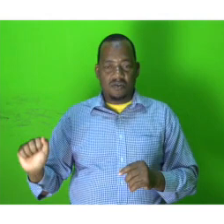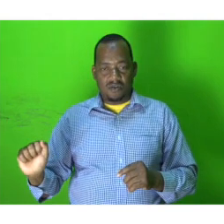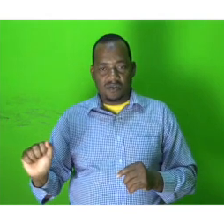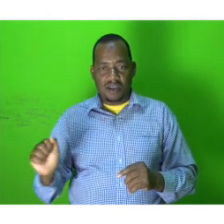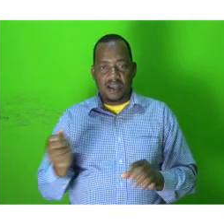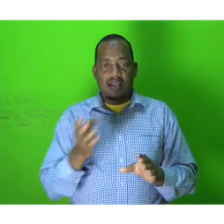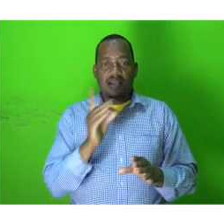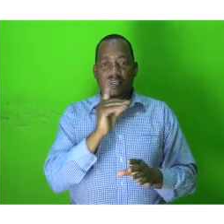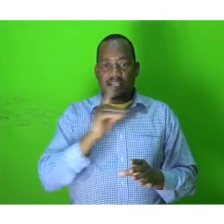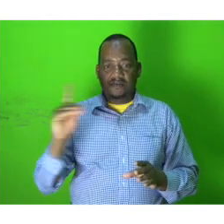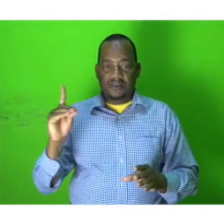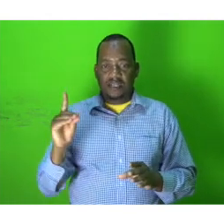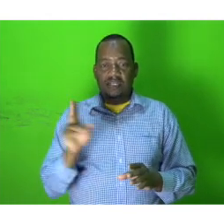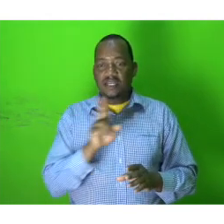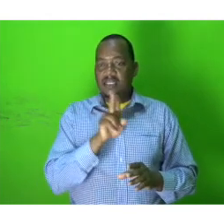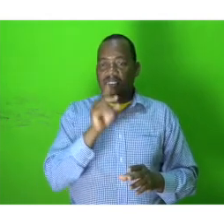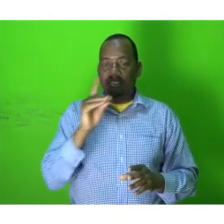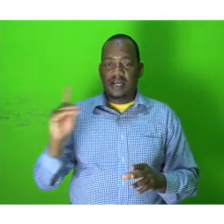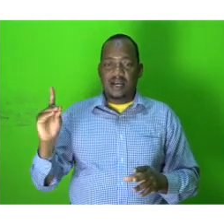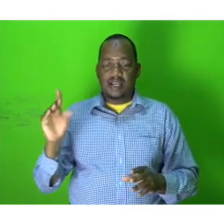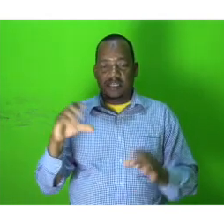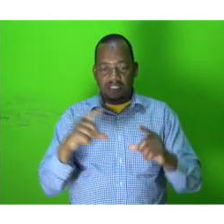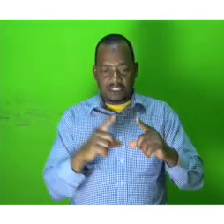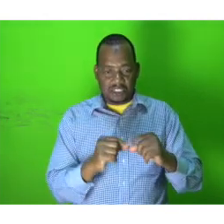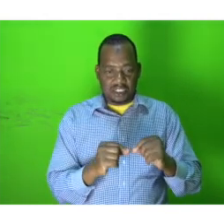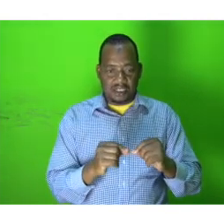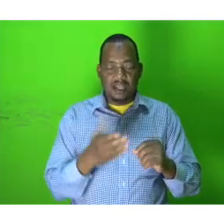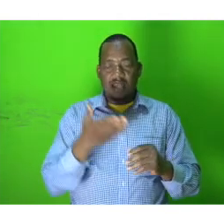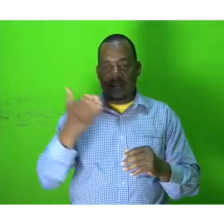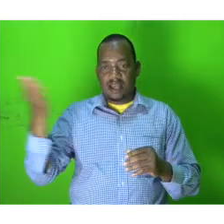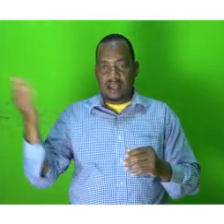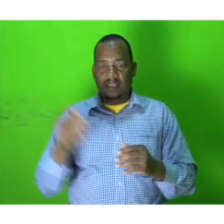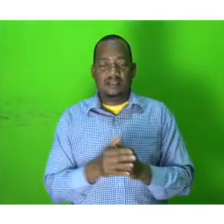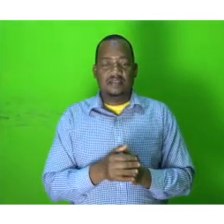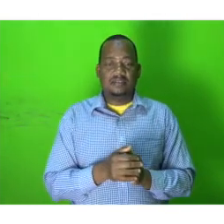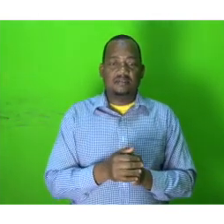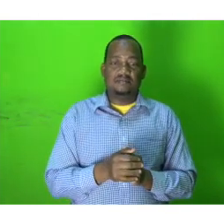transfer, dividend, dishonored check, and etc.